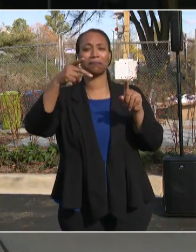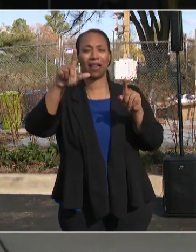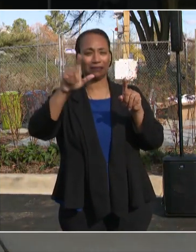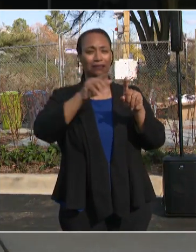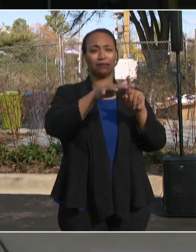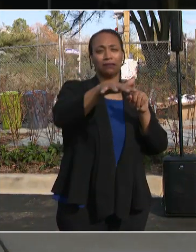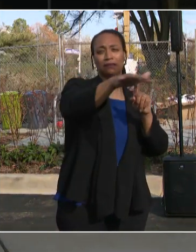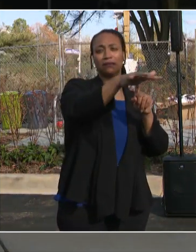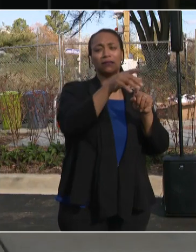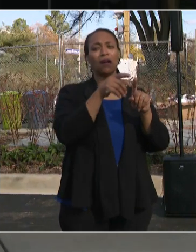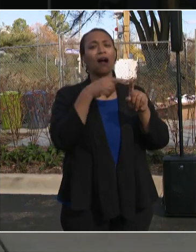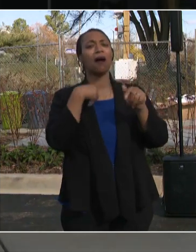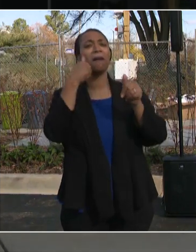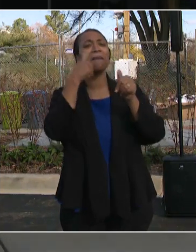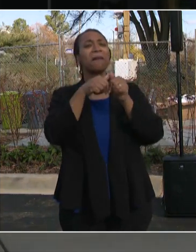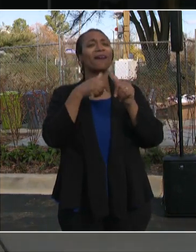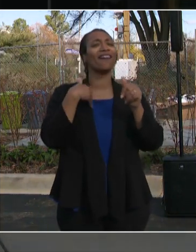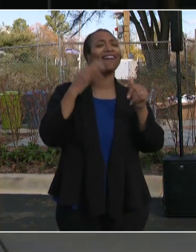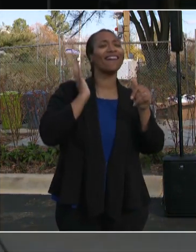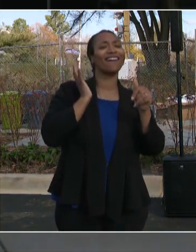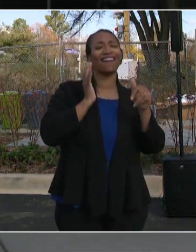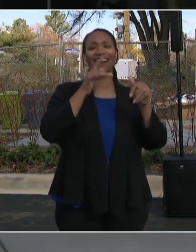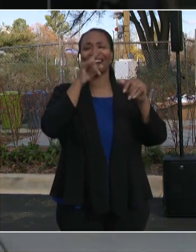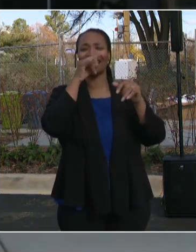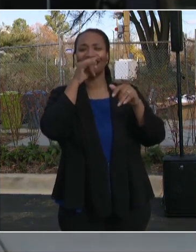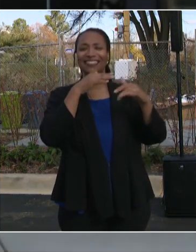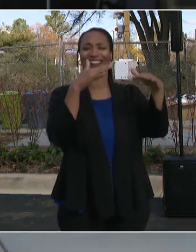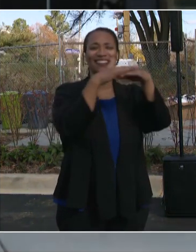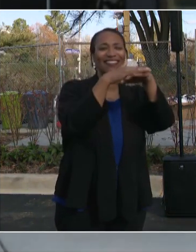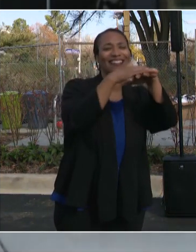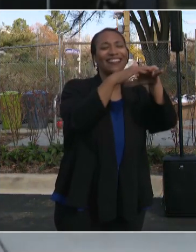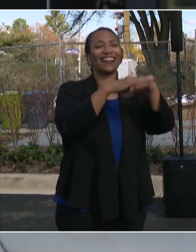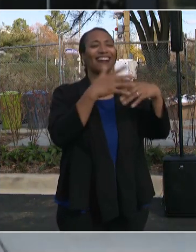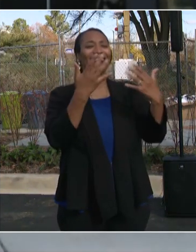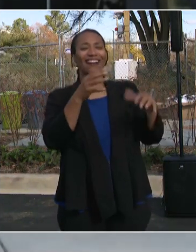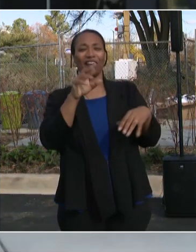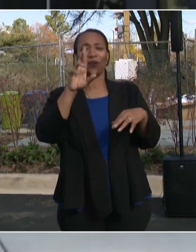I was on the rooftop playing. And so, nevertheless, I'll never forget.